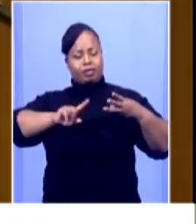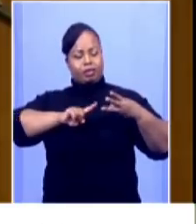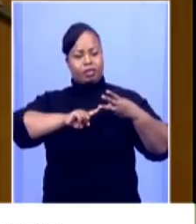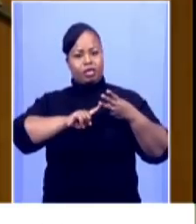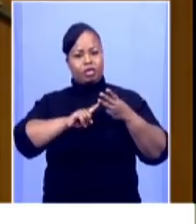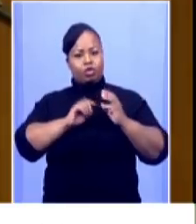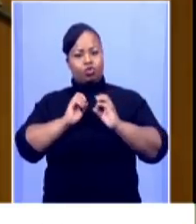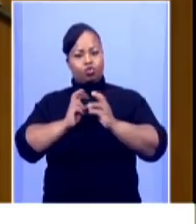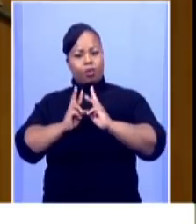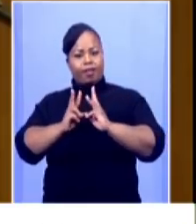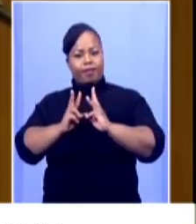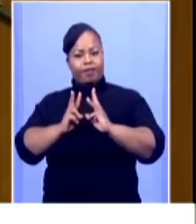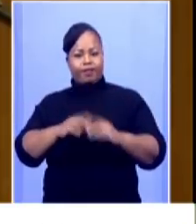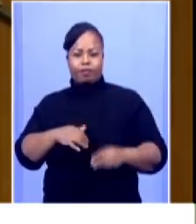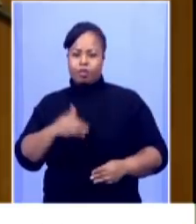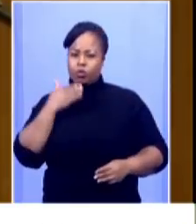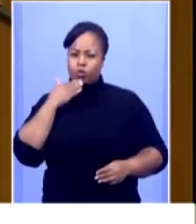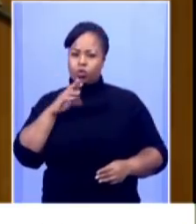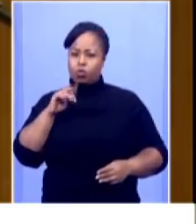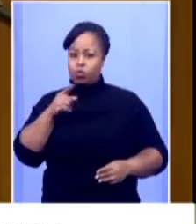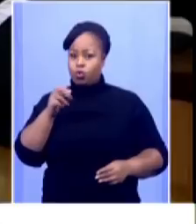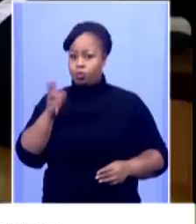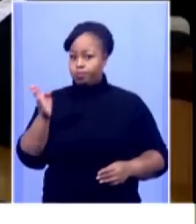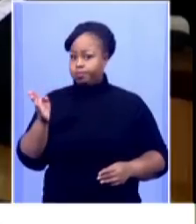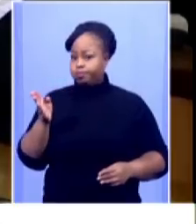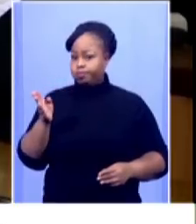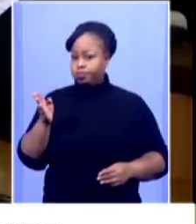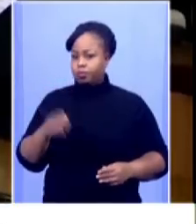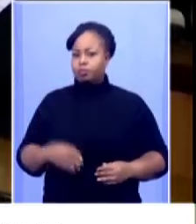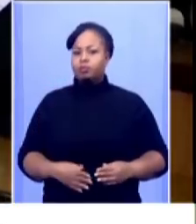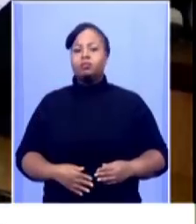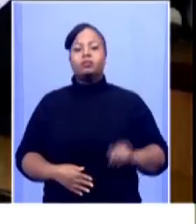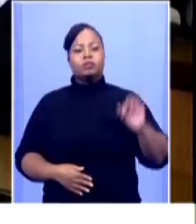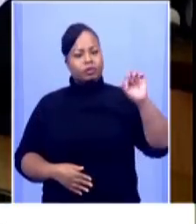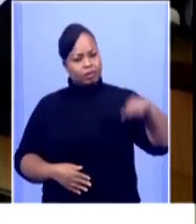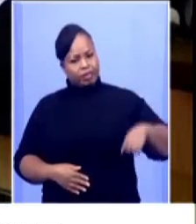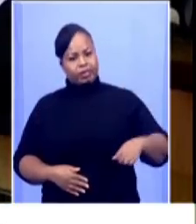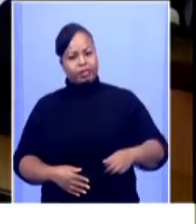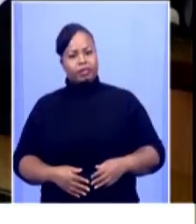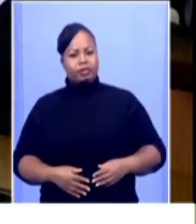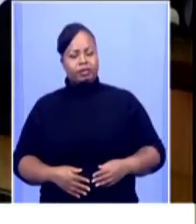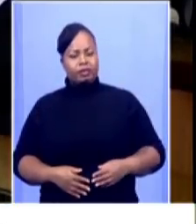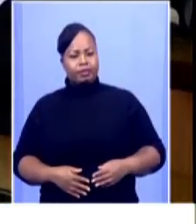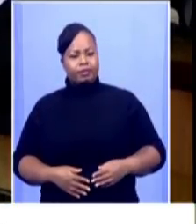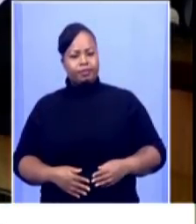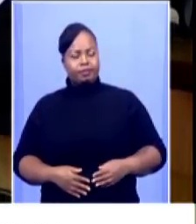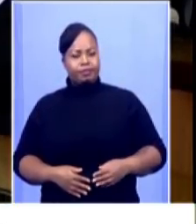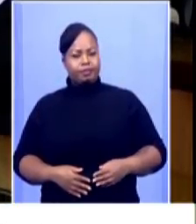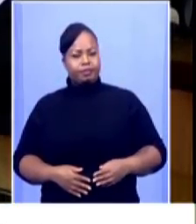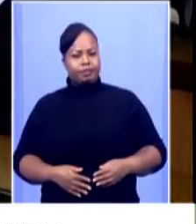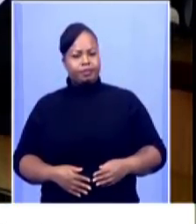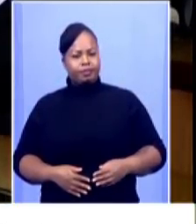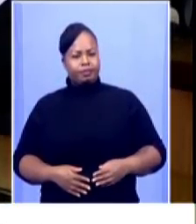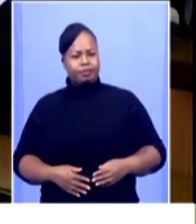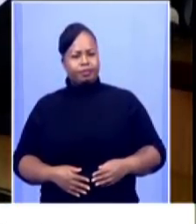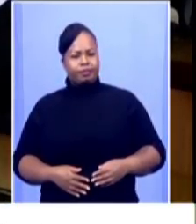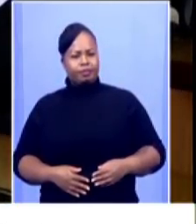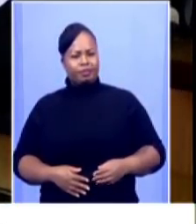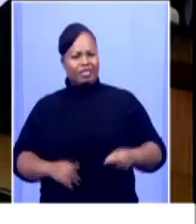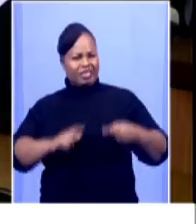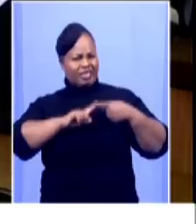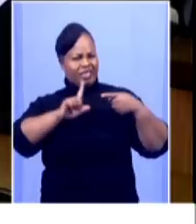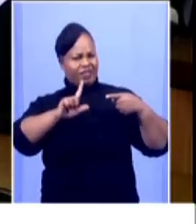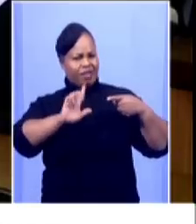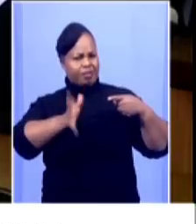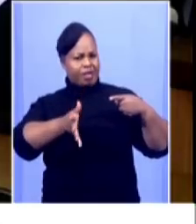Is it, I've got Advocate Maholu here. Yes, my lady, I'm appearing on behalf of accused number 7. I confirm appearance. Just 7. Just